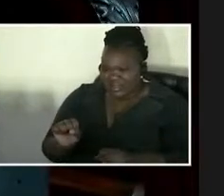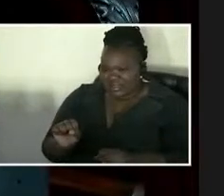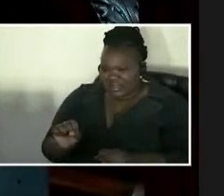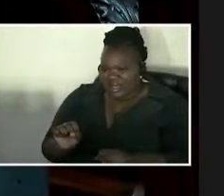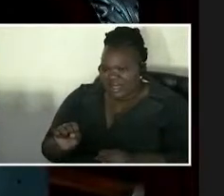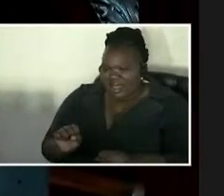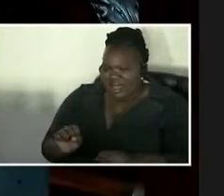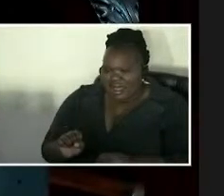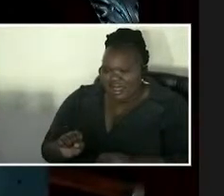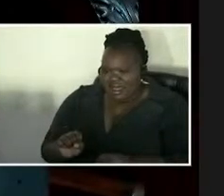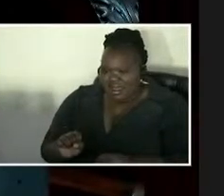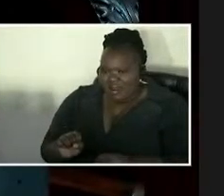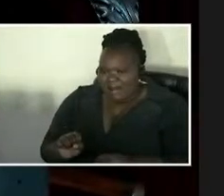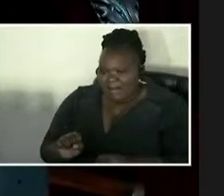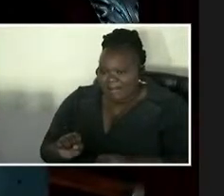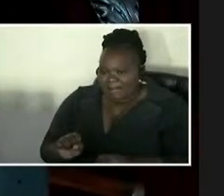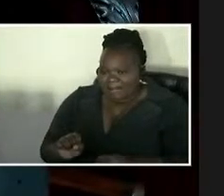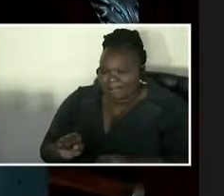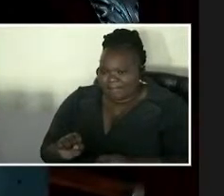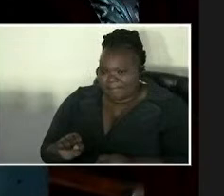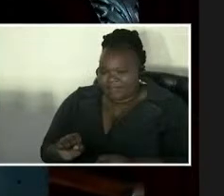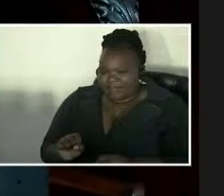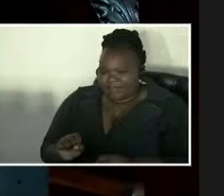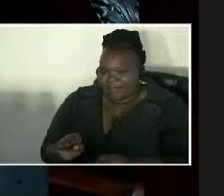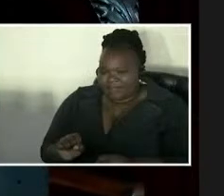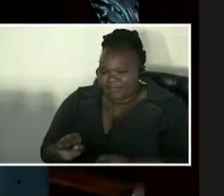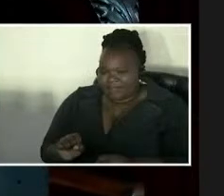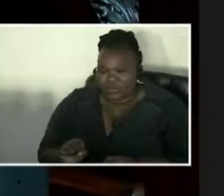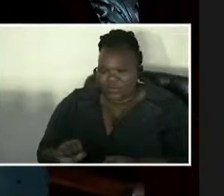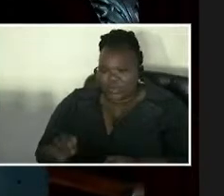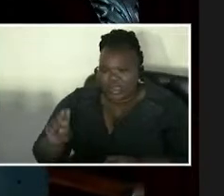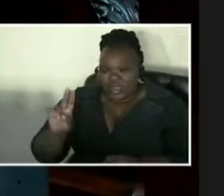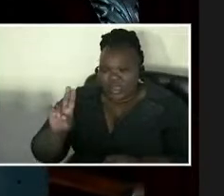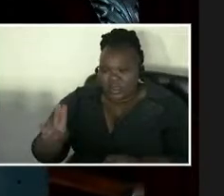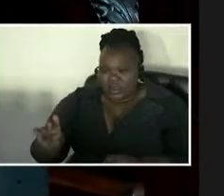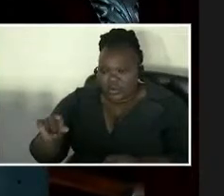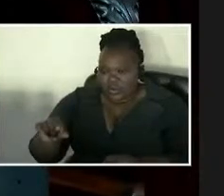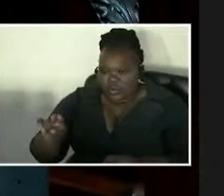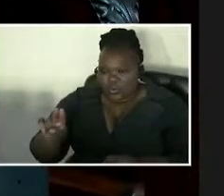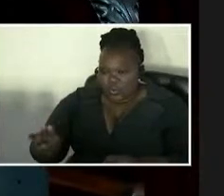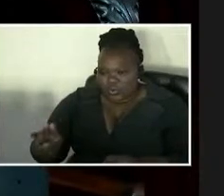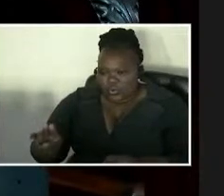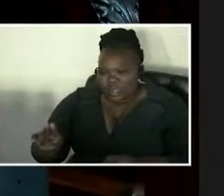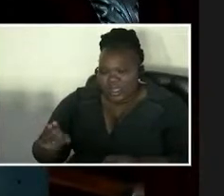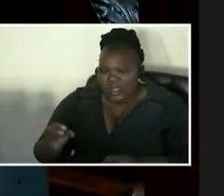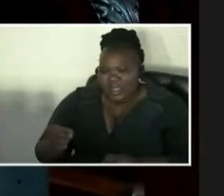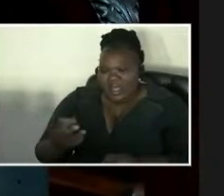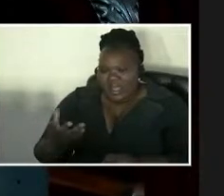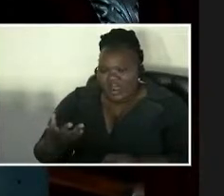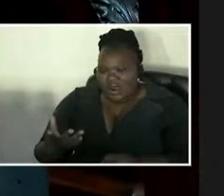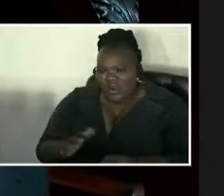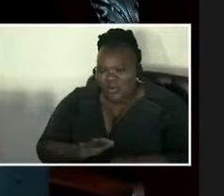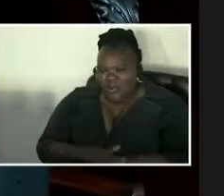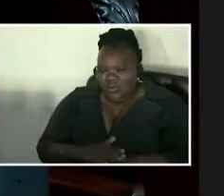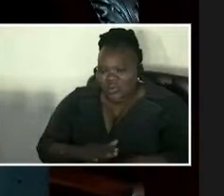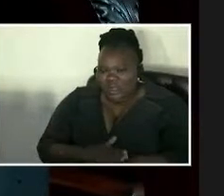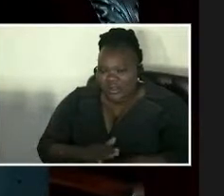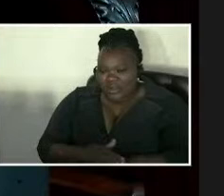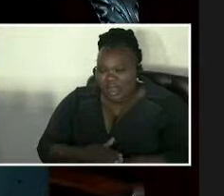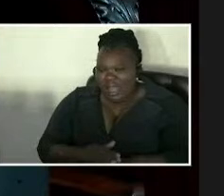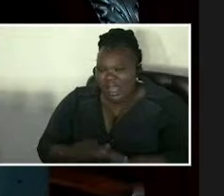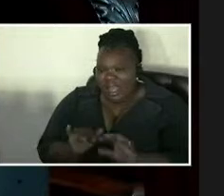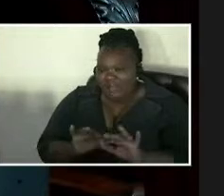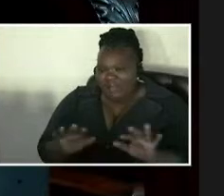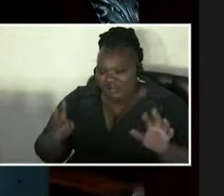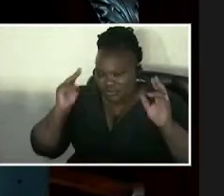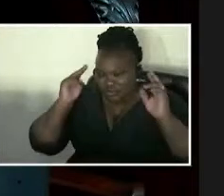spared by the crisis in the ogre district there have been severe delays in post-mortems at both